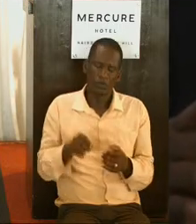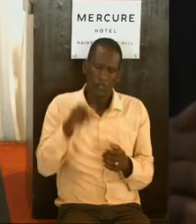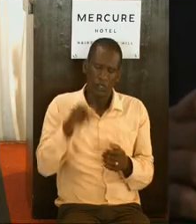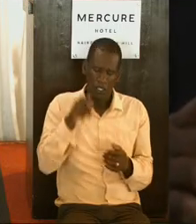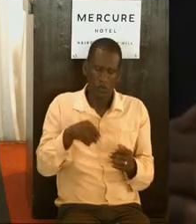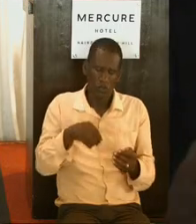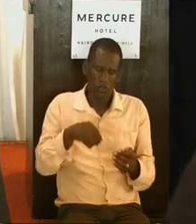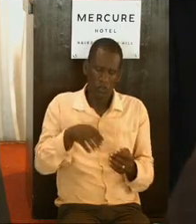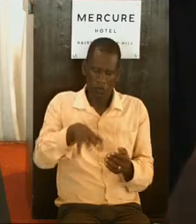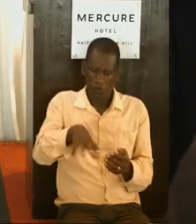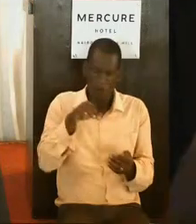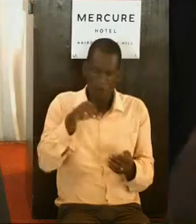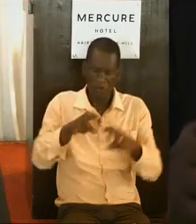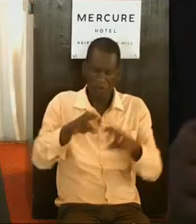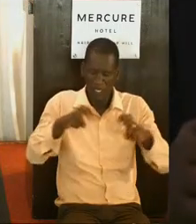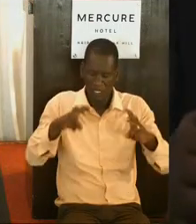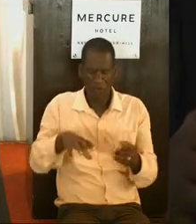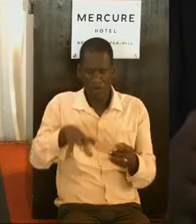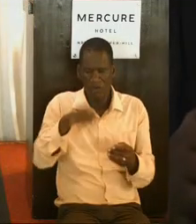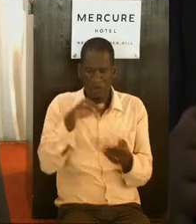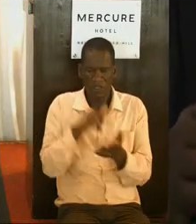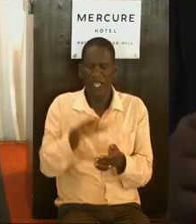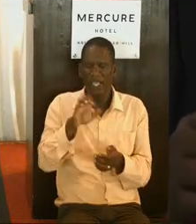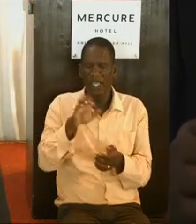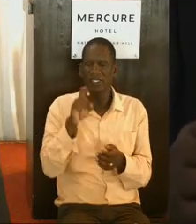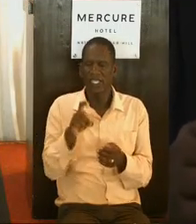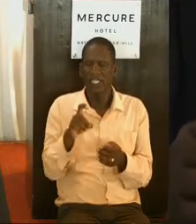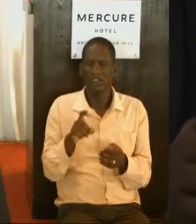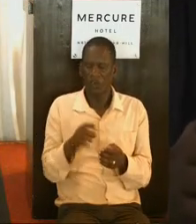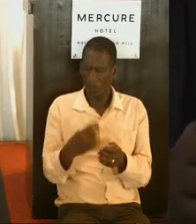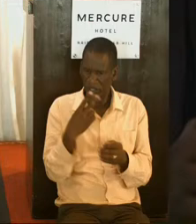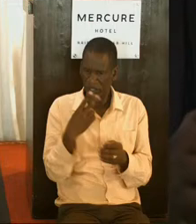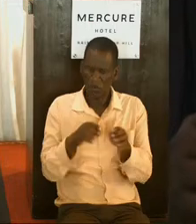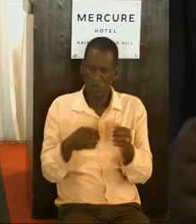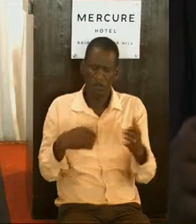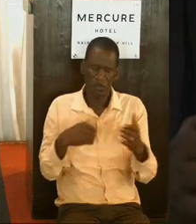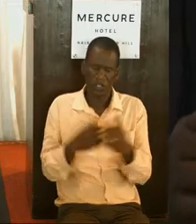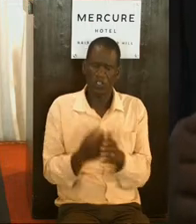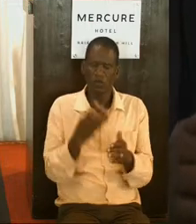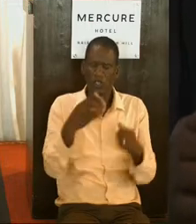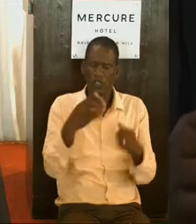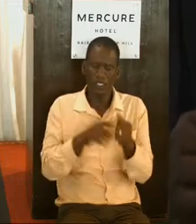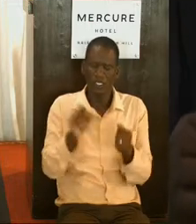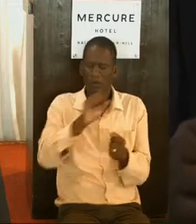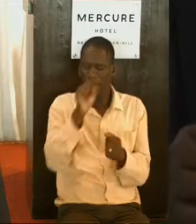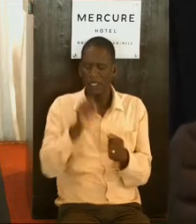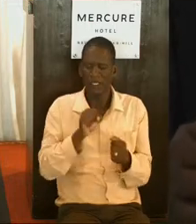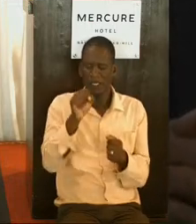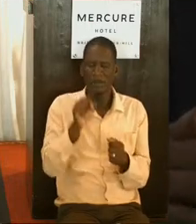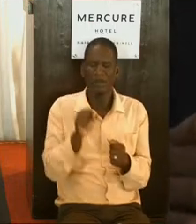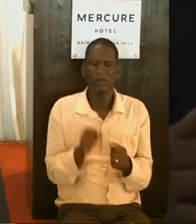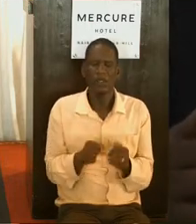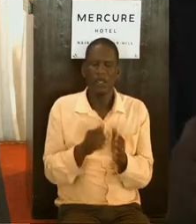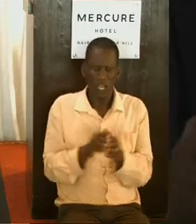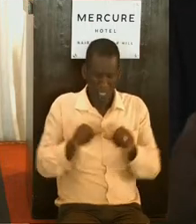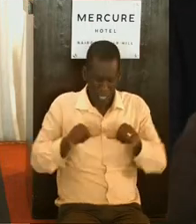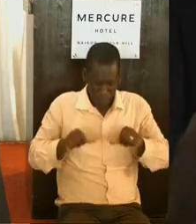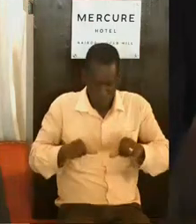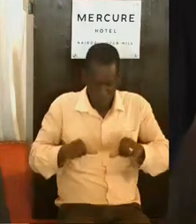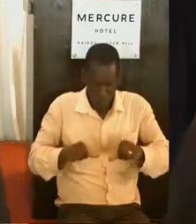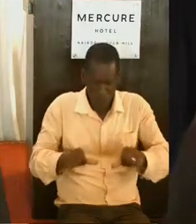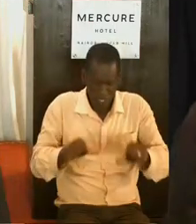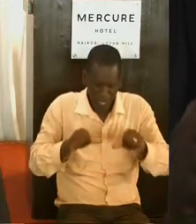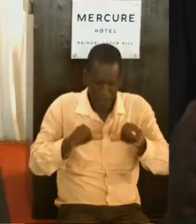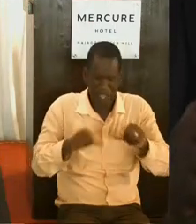found from that survey that the executive was perceived to be at 46 percent in person in adhering to National